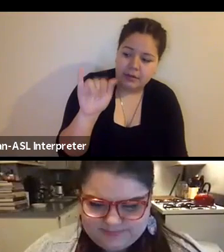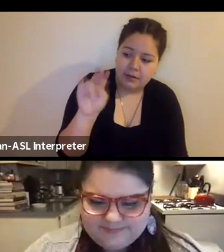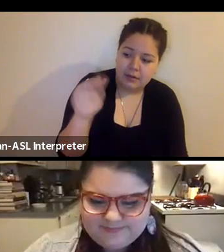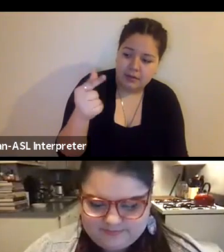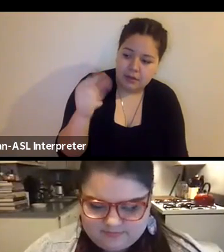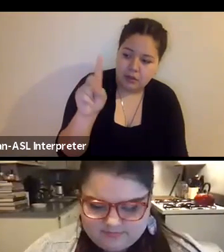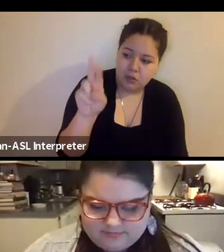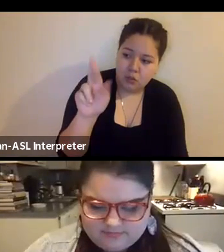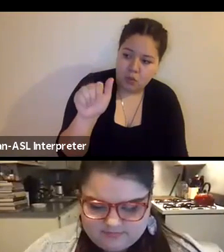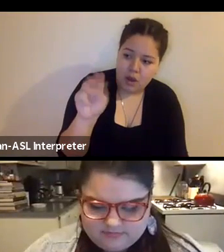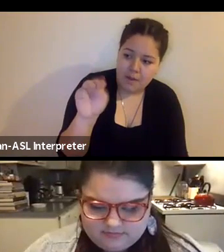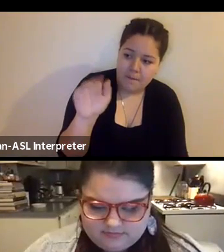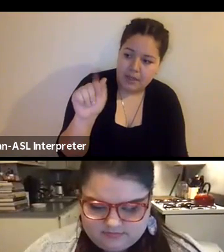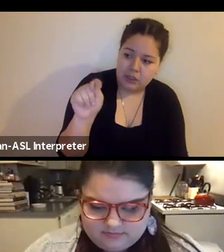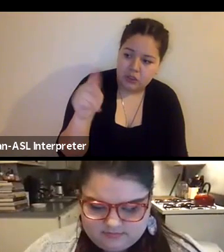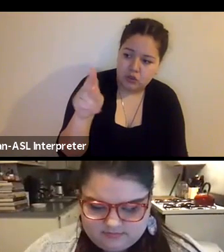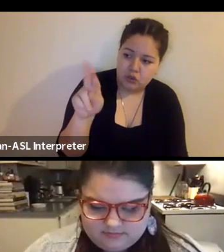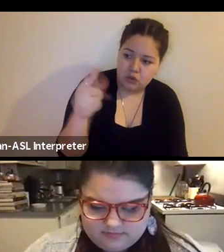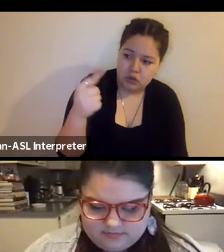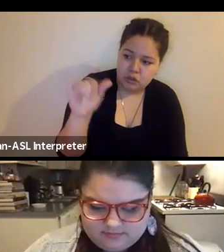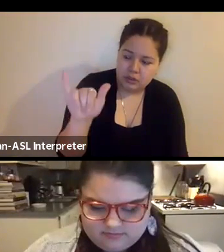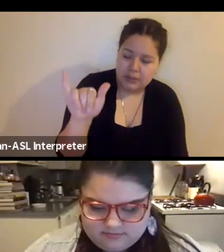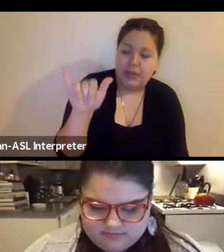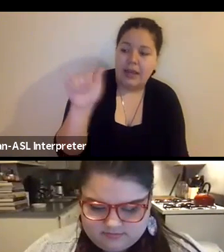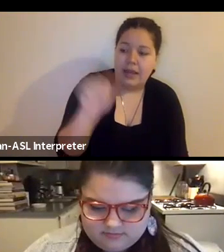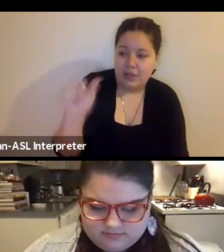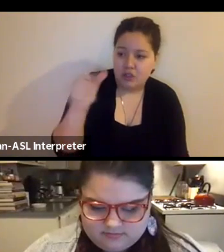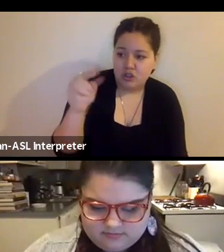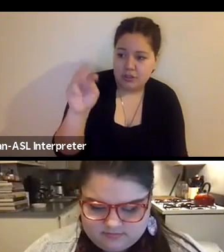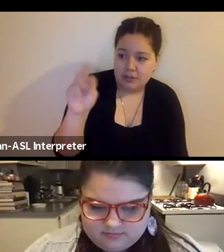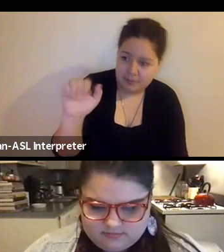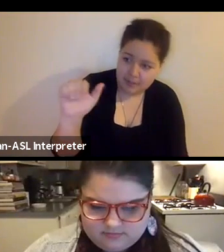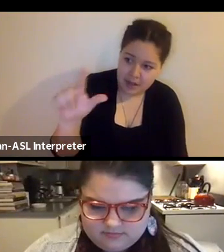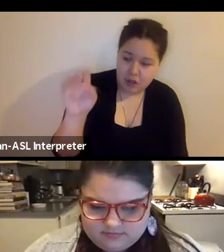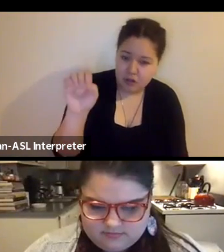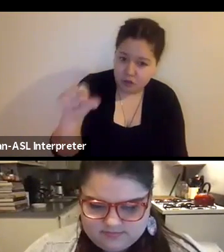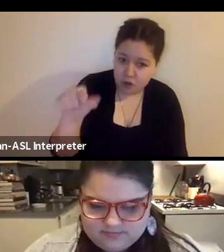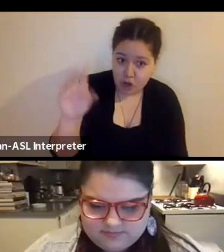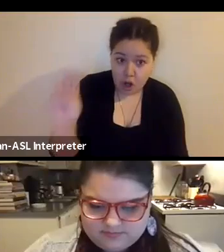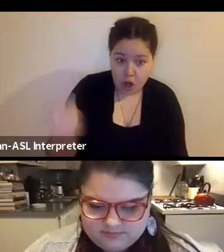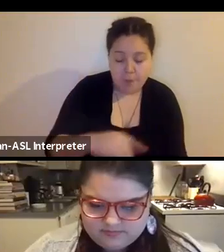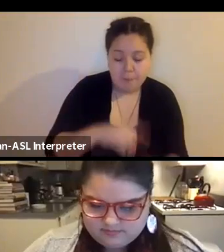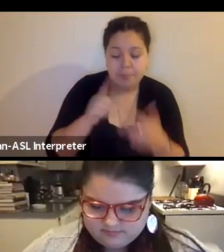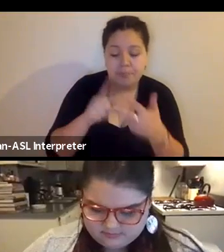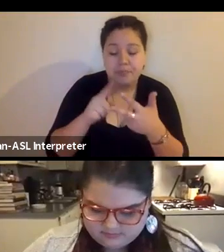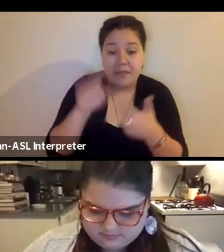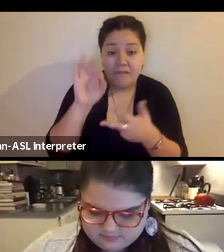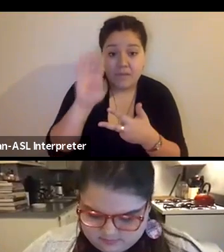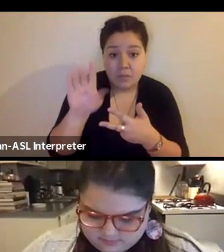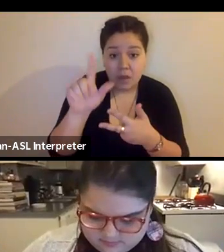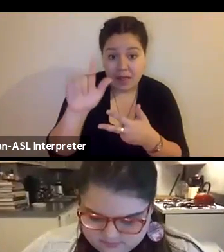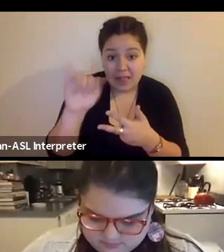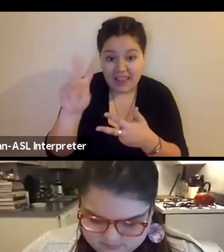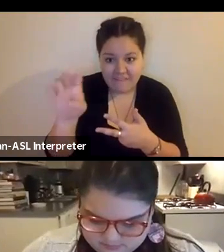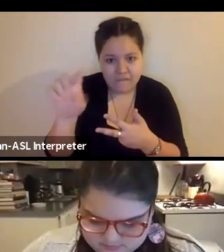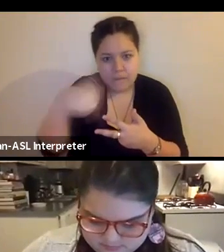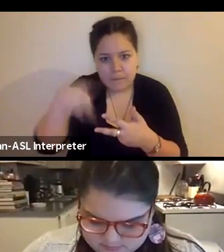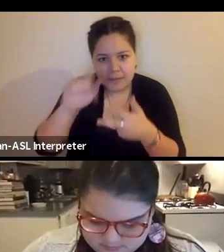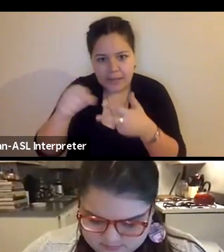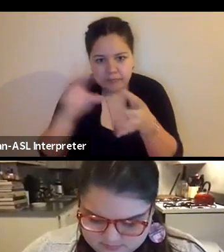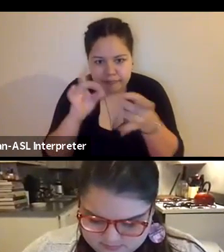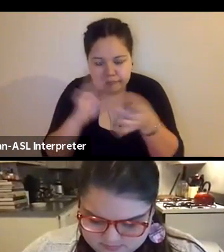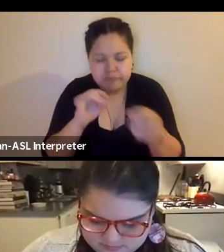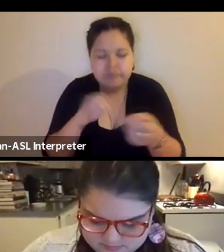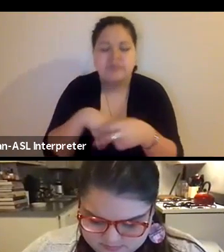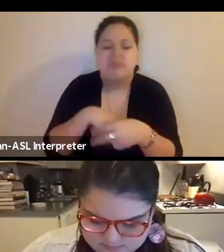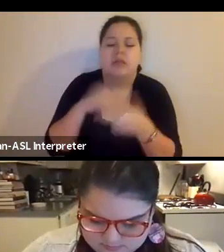unsettlingdramaturgy@gmail.com. You can also comment on the Facebook Live video stream. You can leave a comment or question